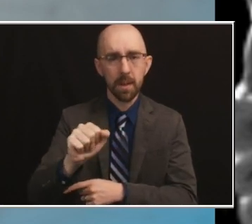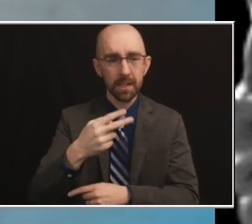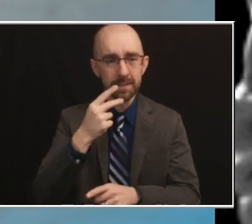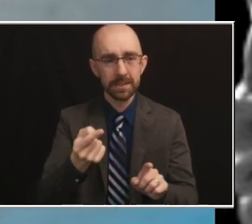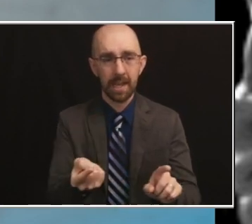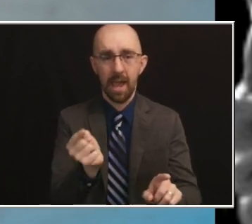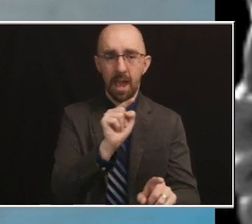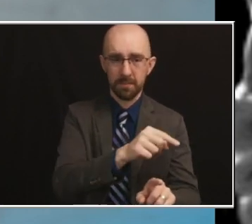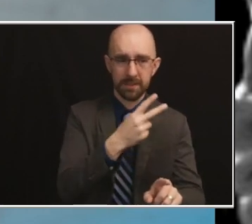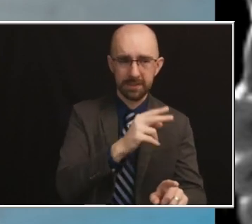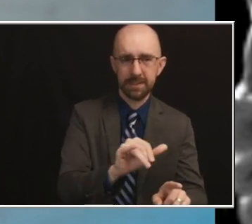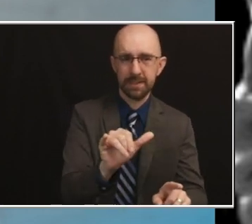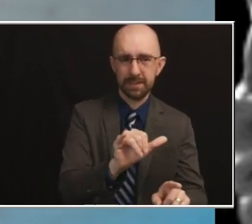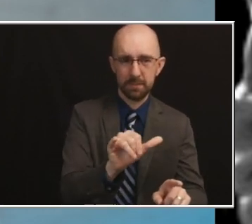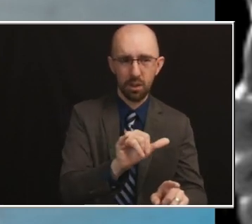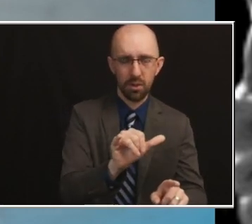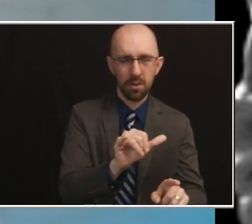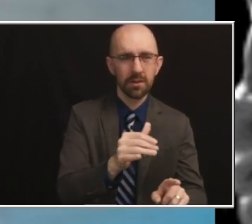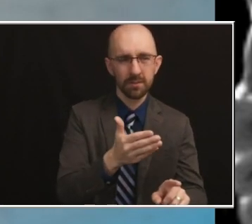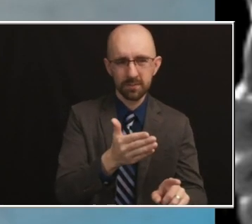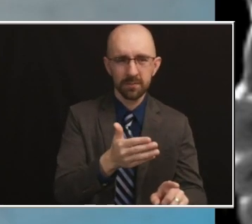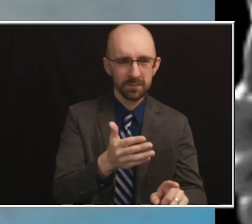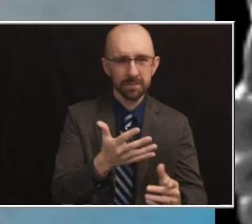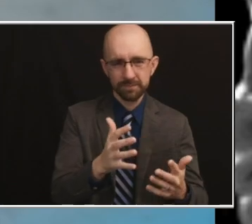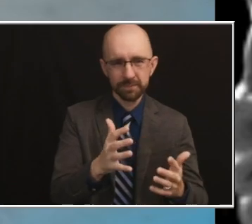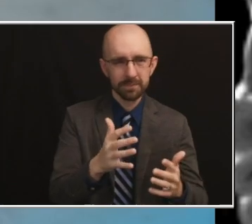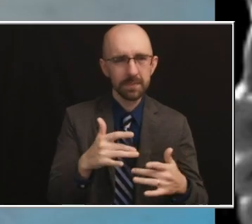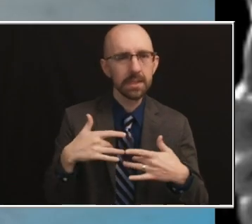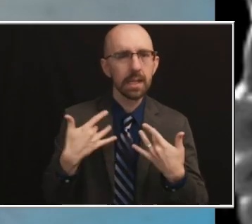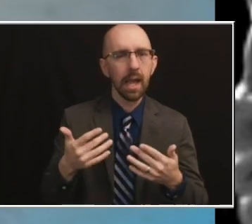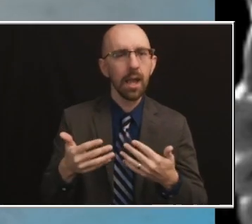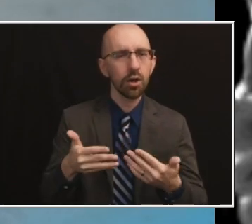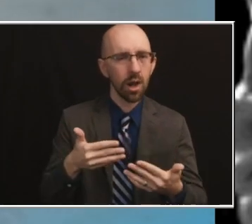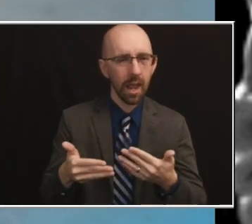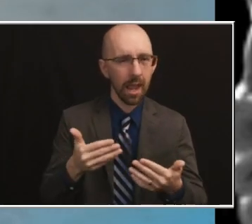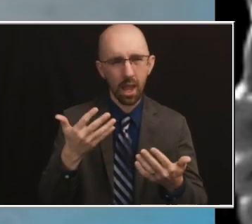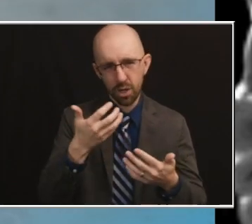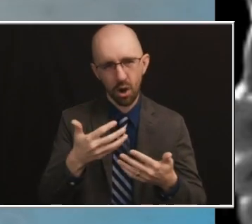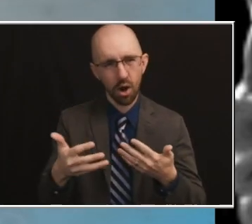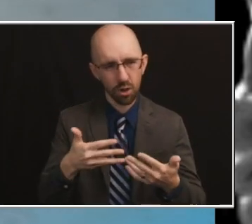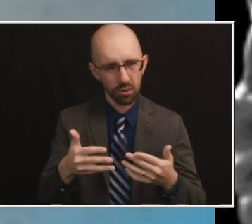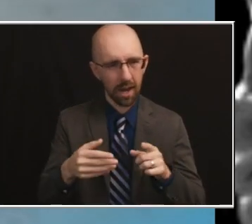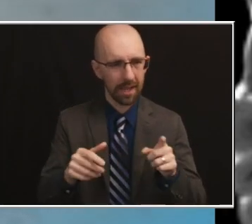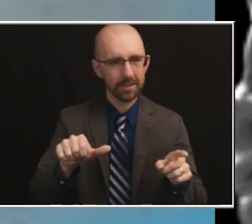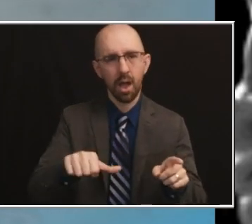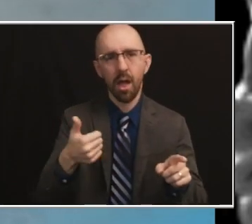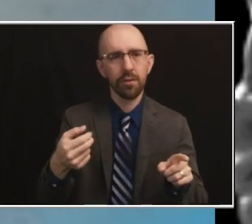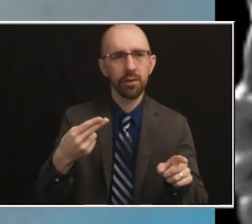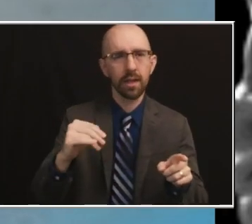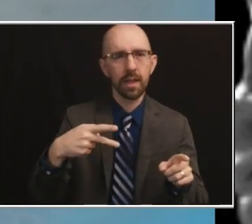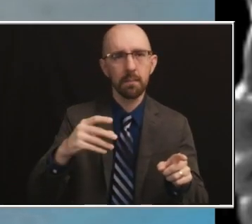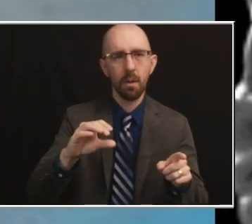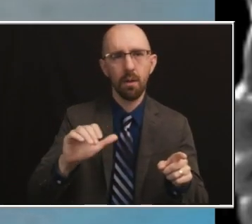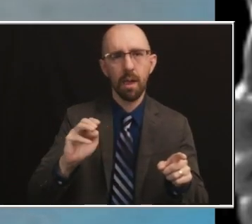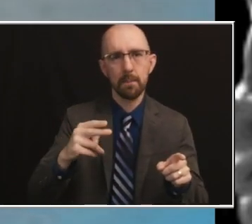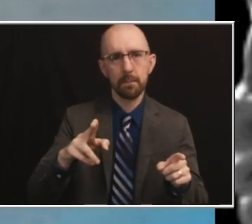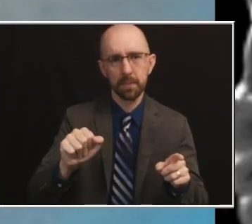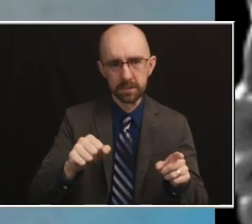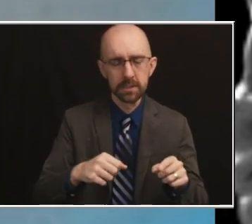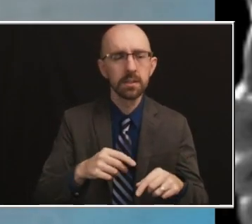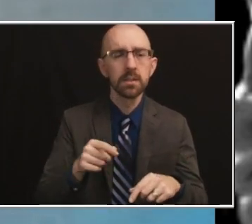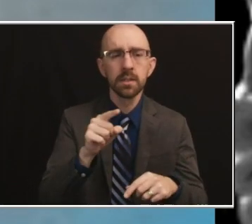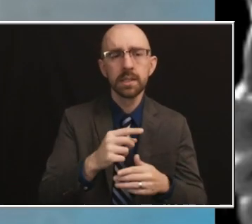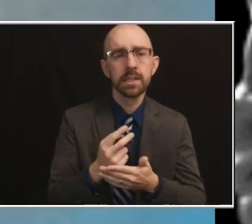similar, instead of a kind of a light gray, it's more of a dark gray blob. That's the other hippocampus. So where a seizure